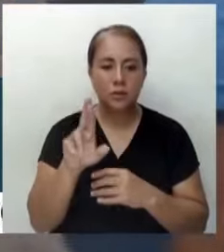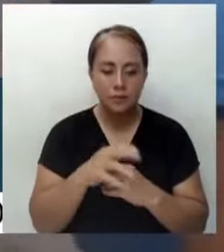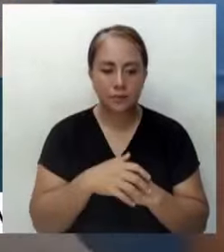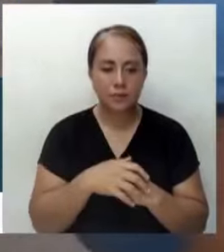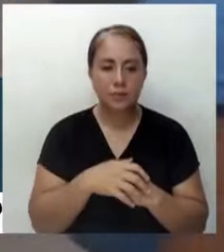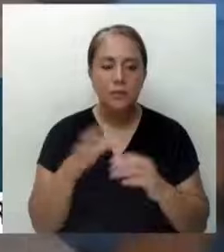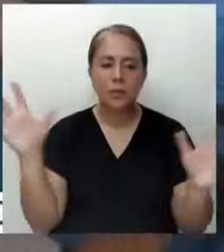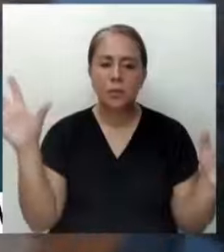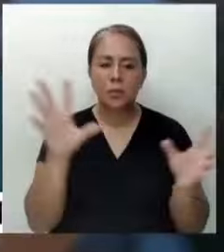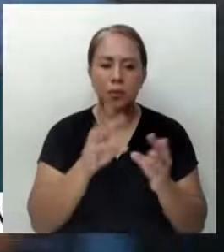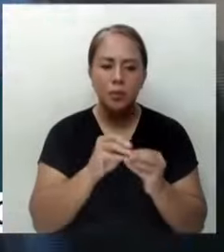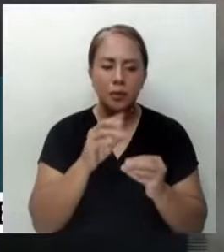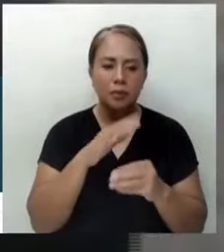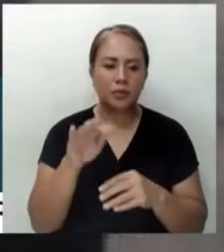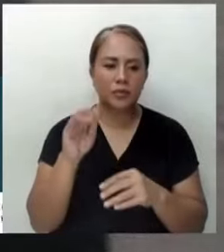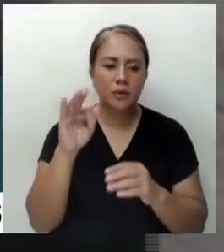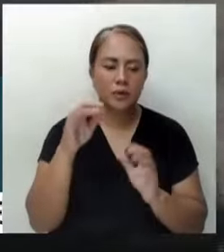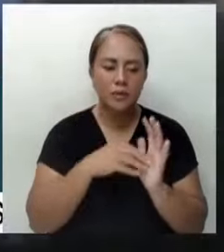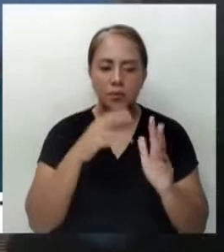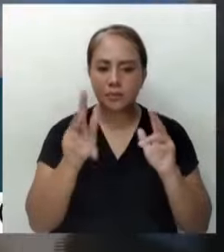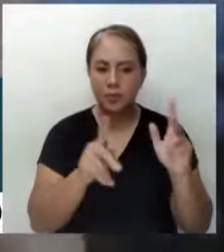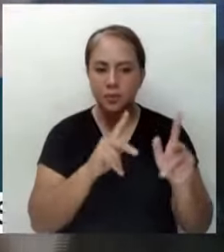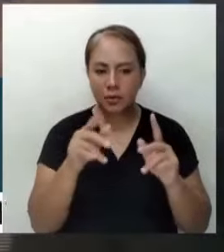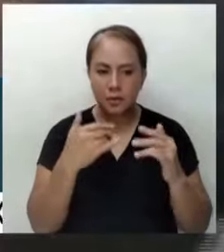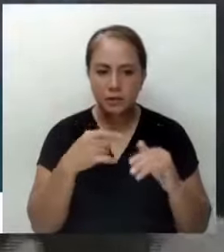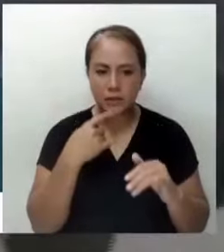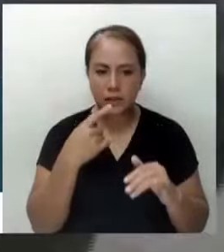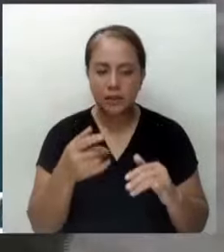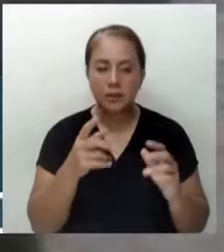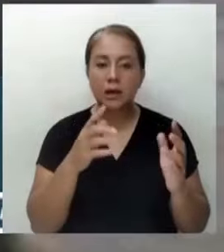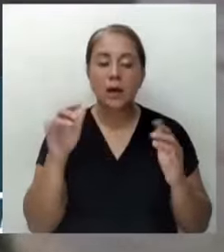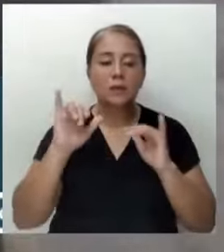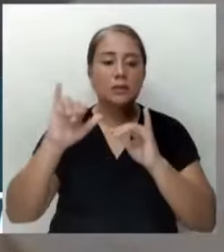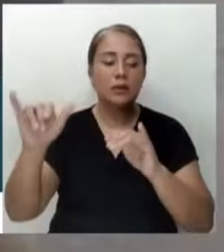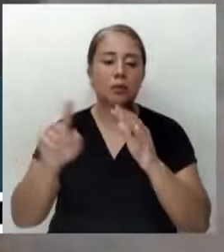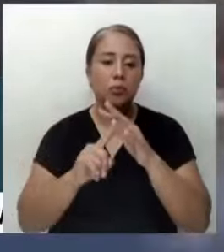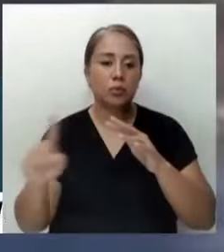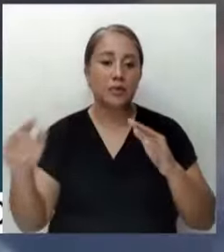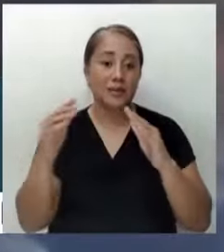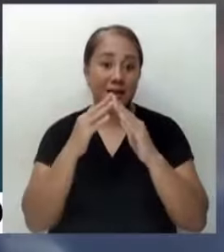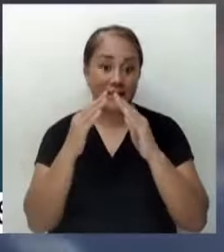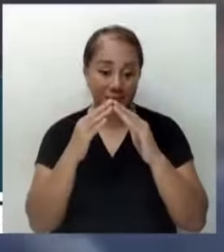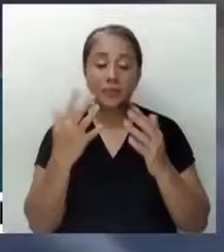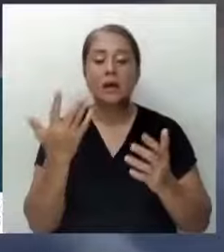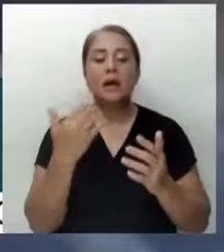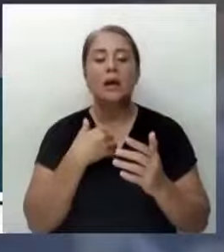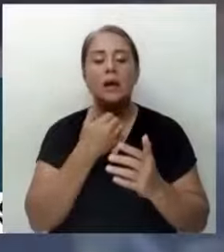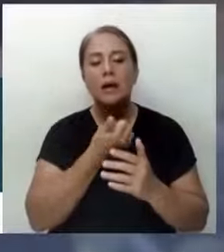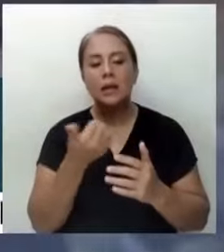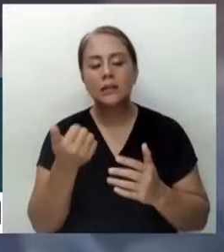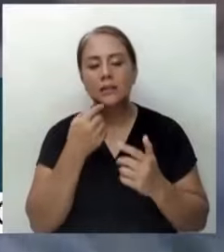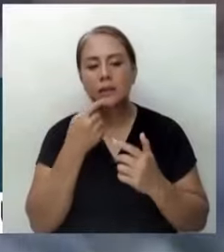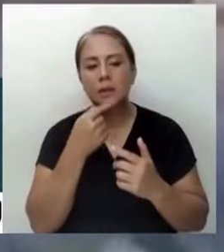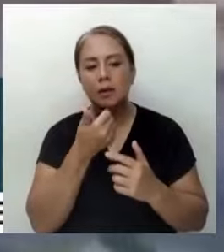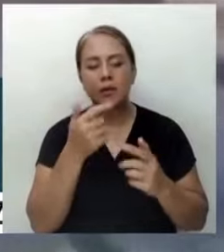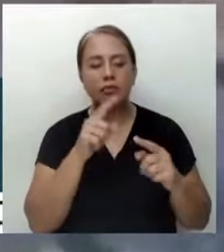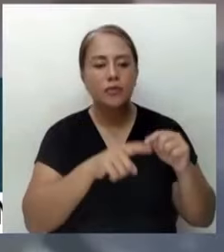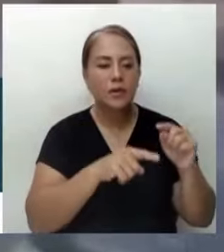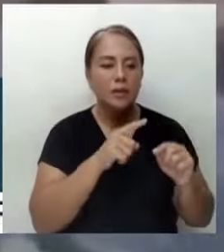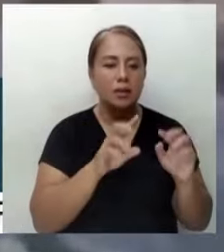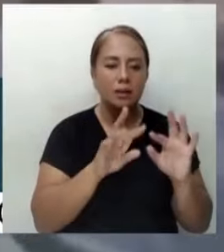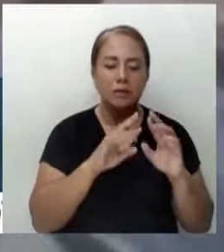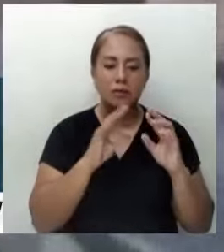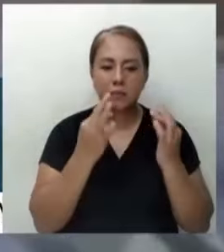total, 16,000 people are staying in evacuation centers, while the remaining are staying with friends or relatives. According